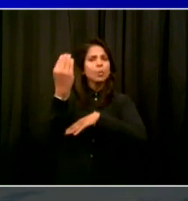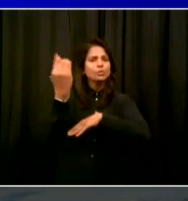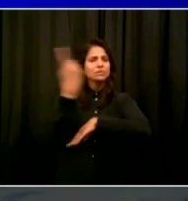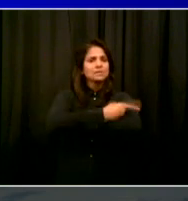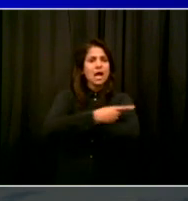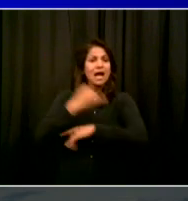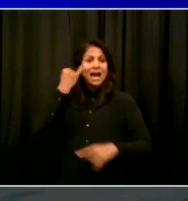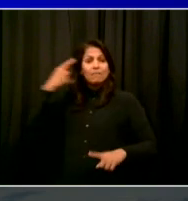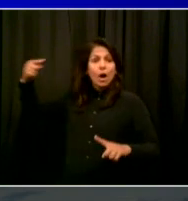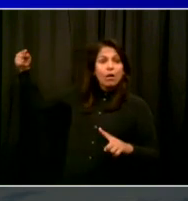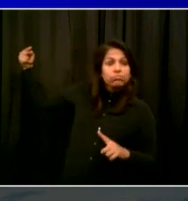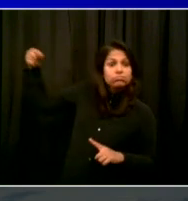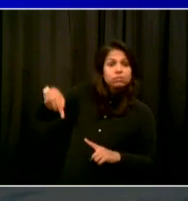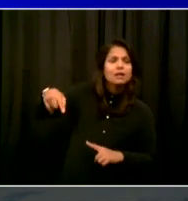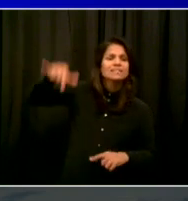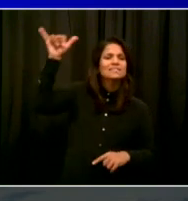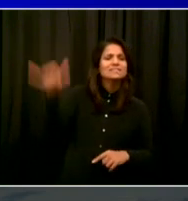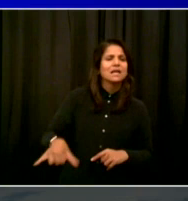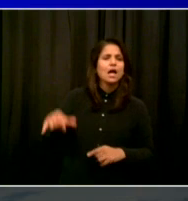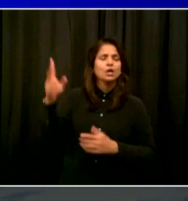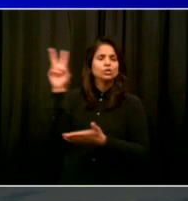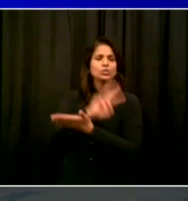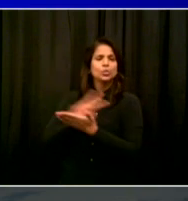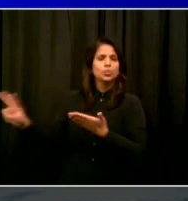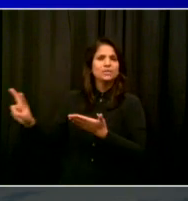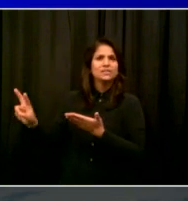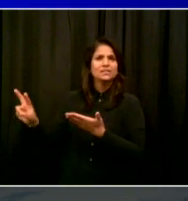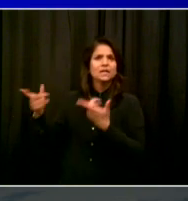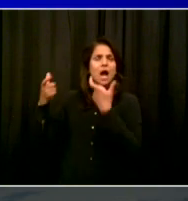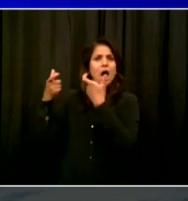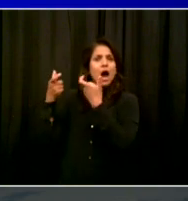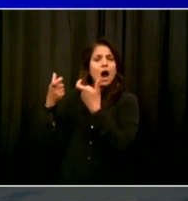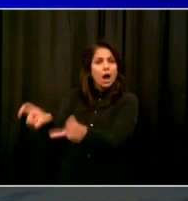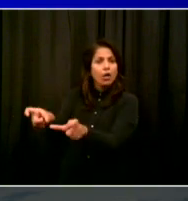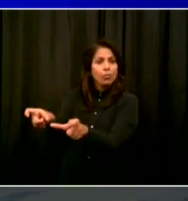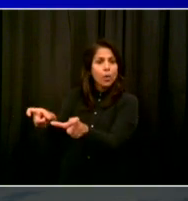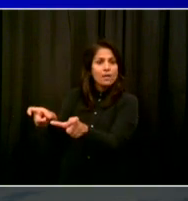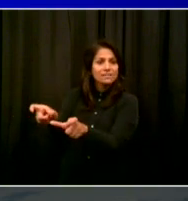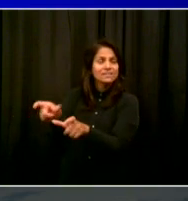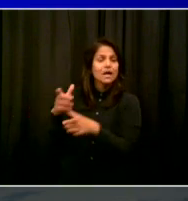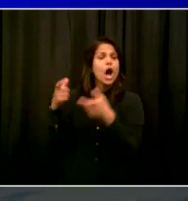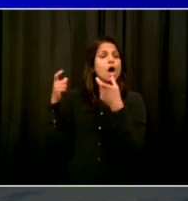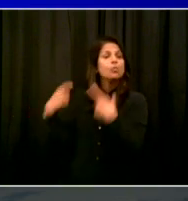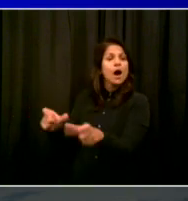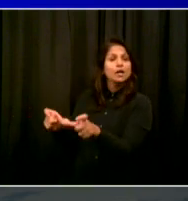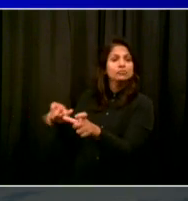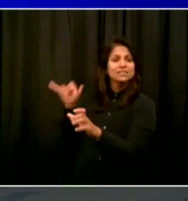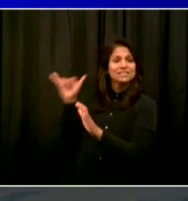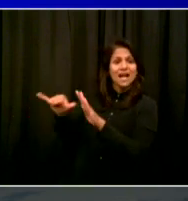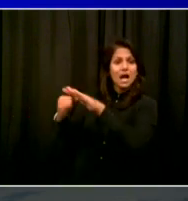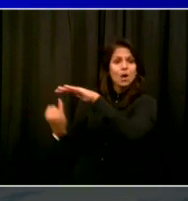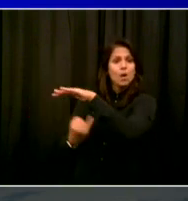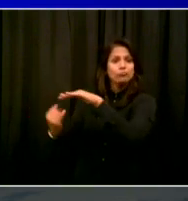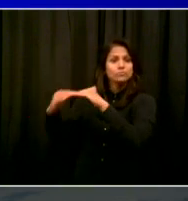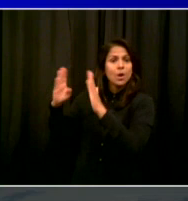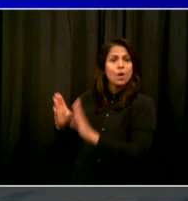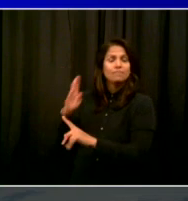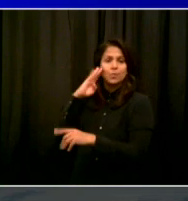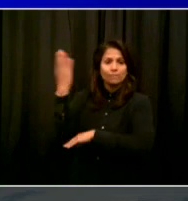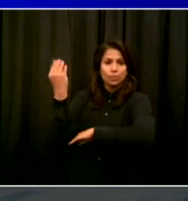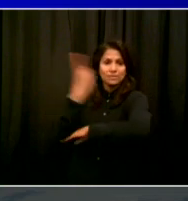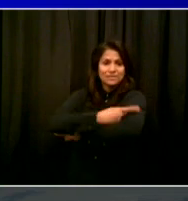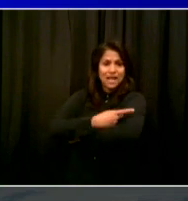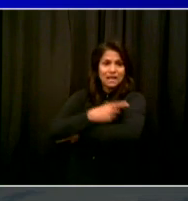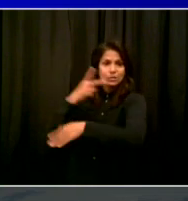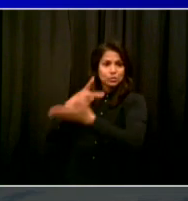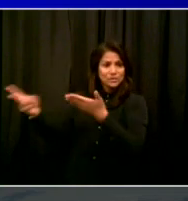that, unless you follow the state guidelines and you get tested before your trip and then a few days after you return. So